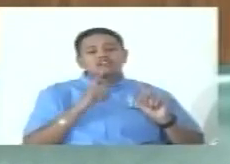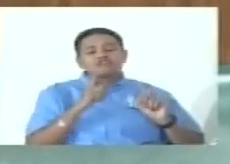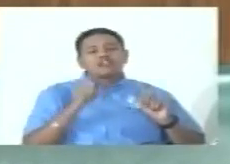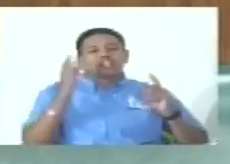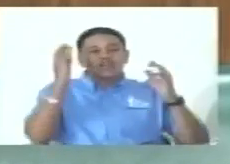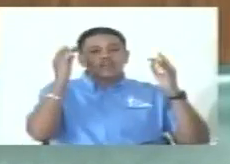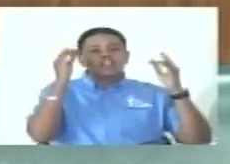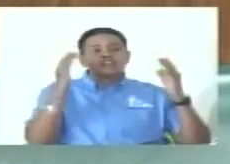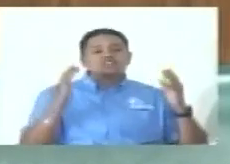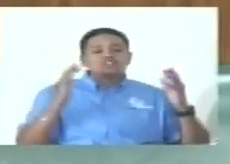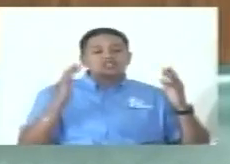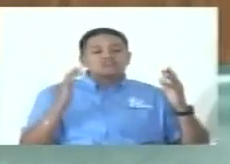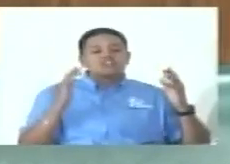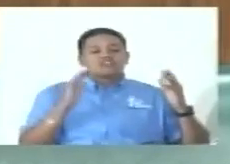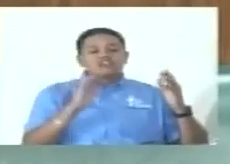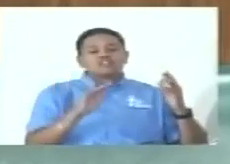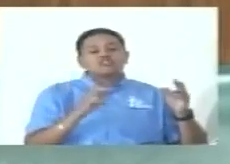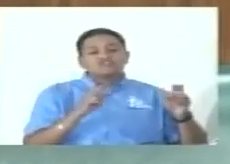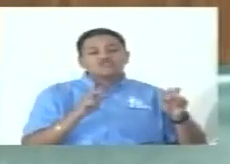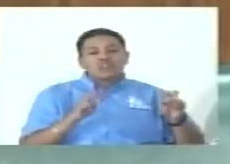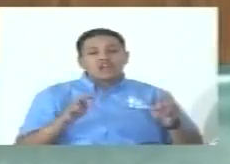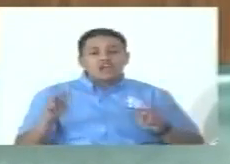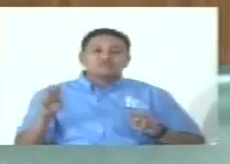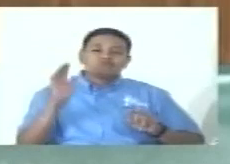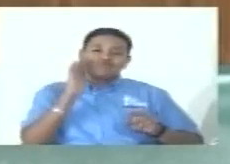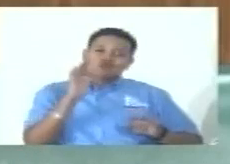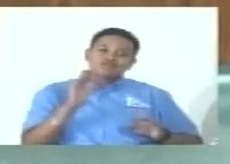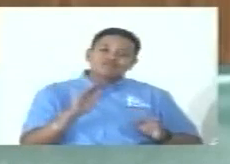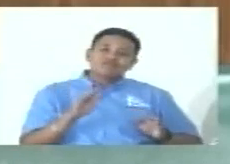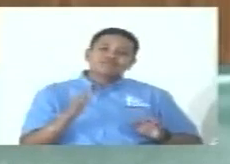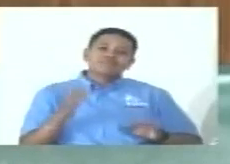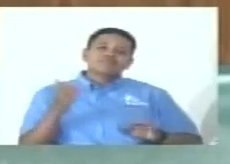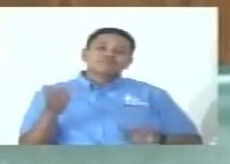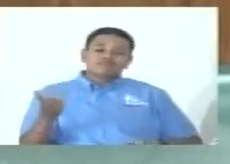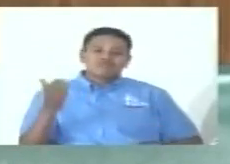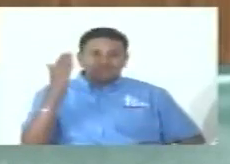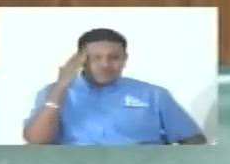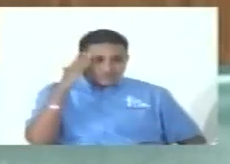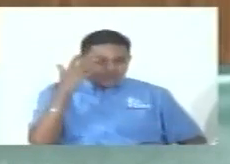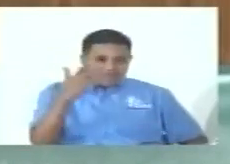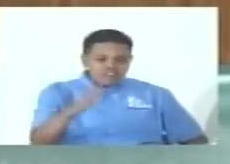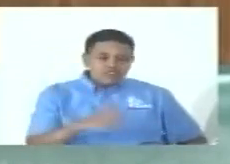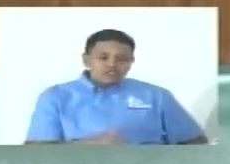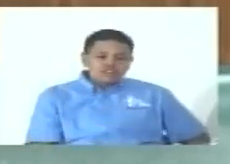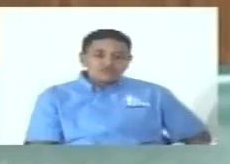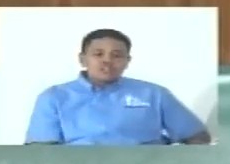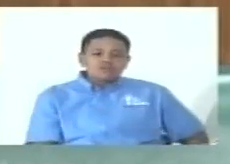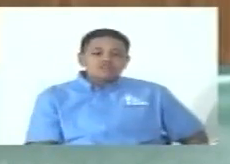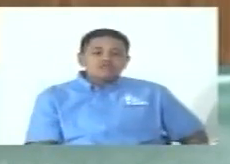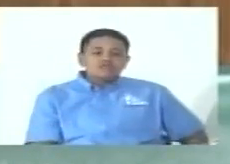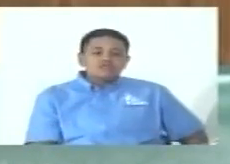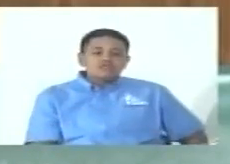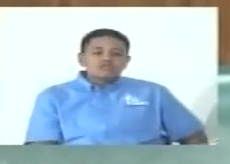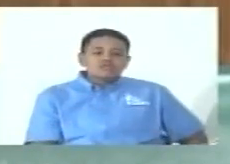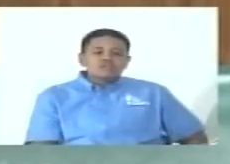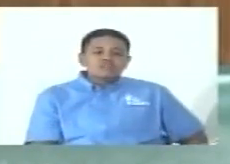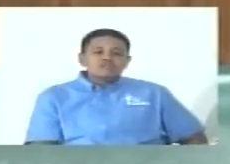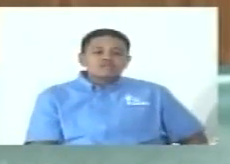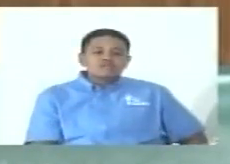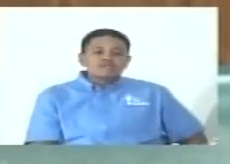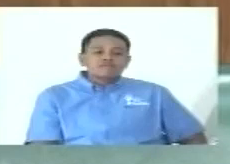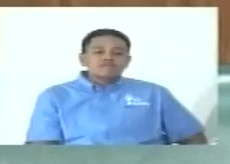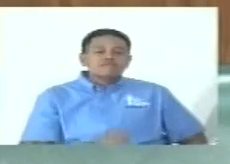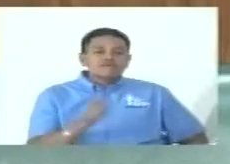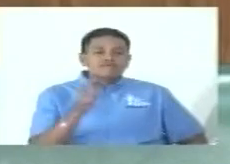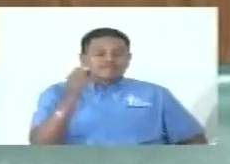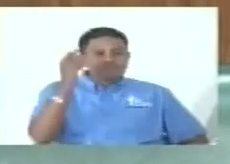considering his transition from this earth. And it dawned on me that that conversation with